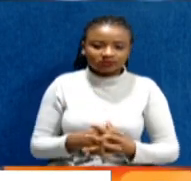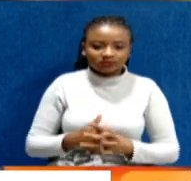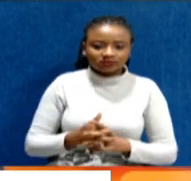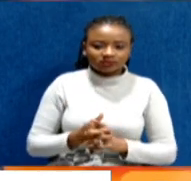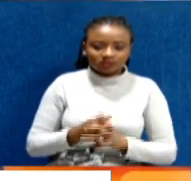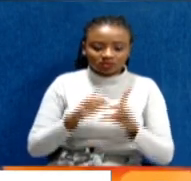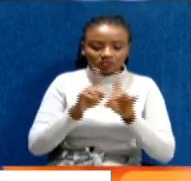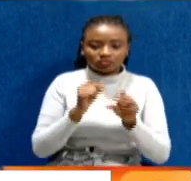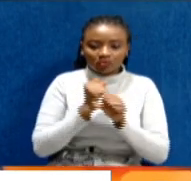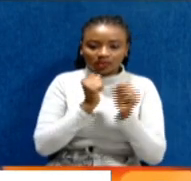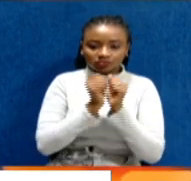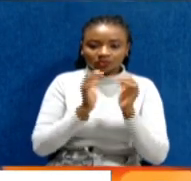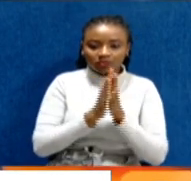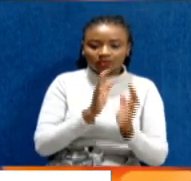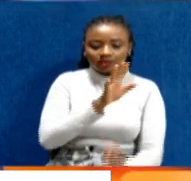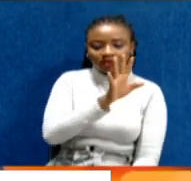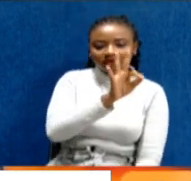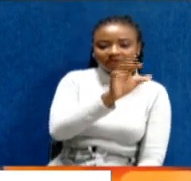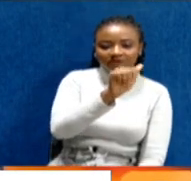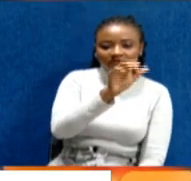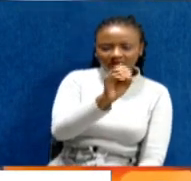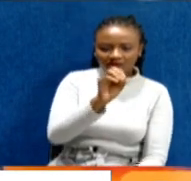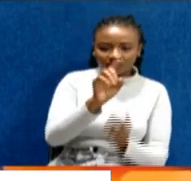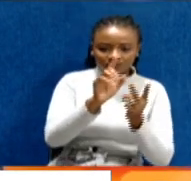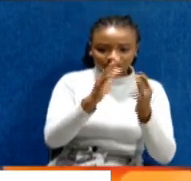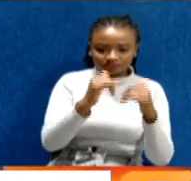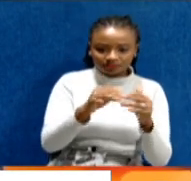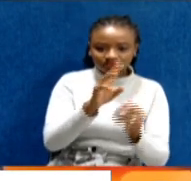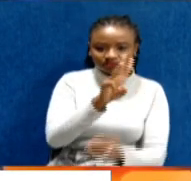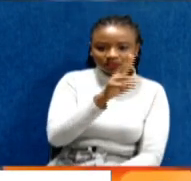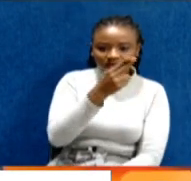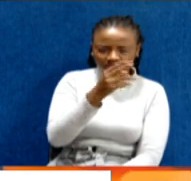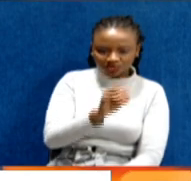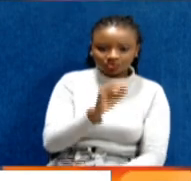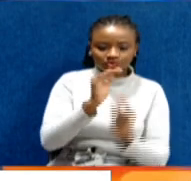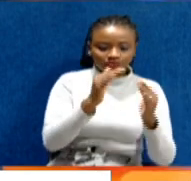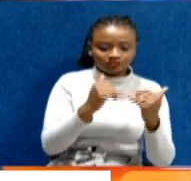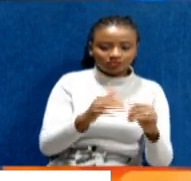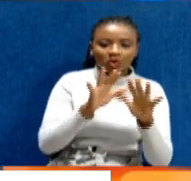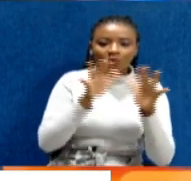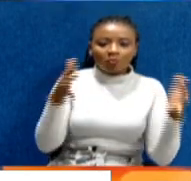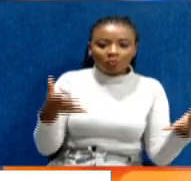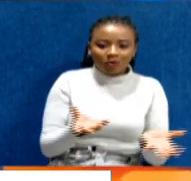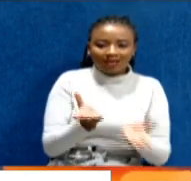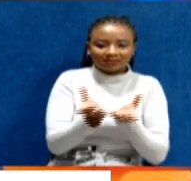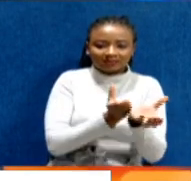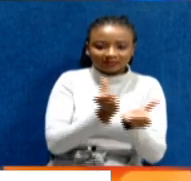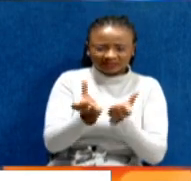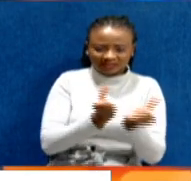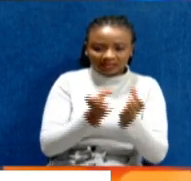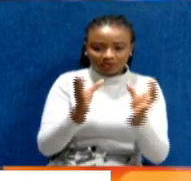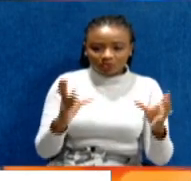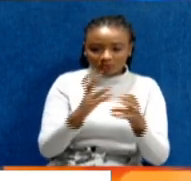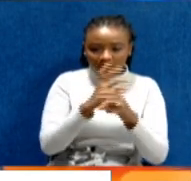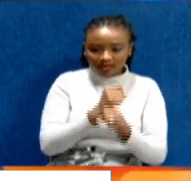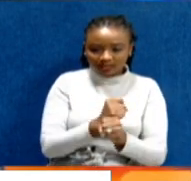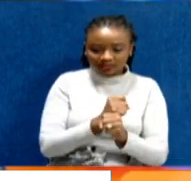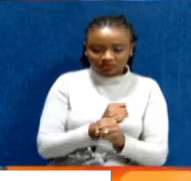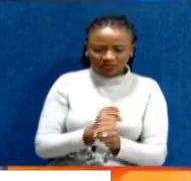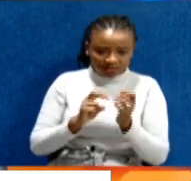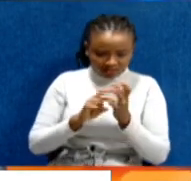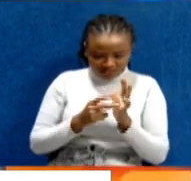World Health Organization, and also been adopted by World Trade Organization. Yeah. And it sets standards in